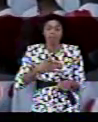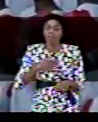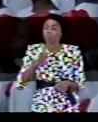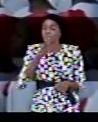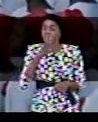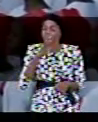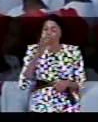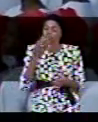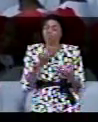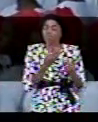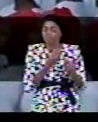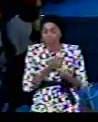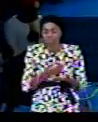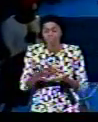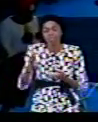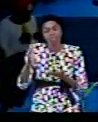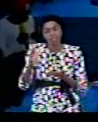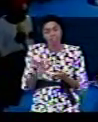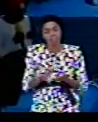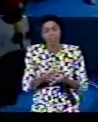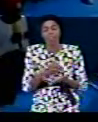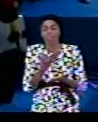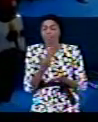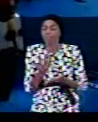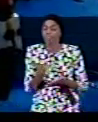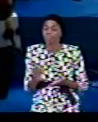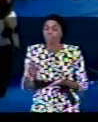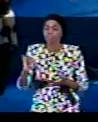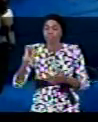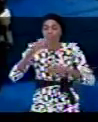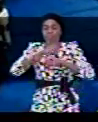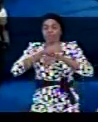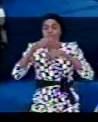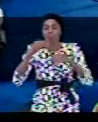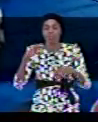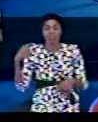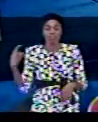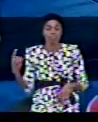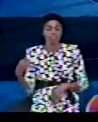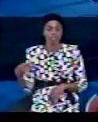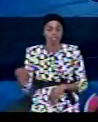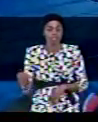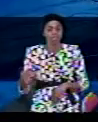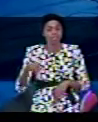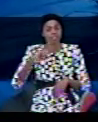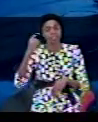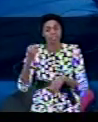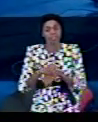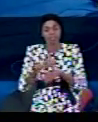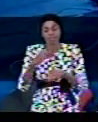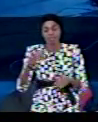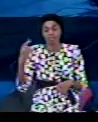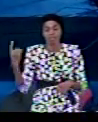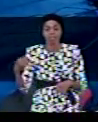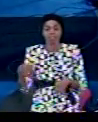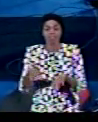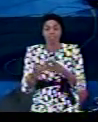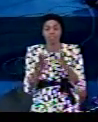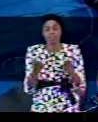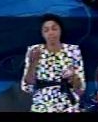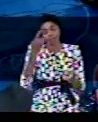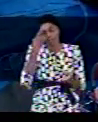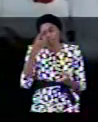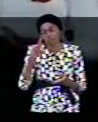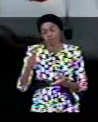my mother softly singing, Rock of Ages, Rock of Ages, kept for